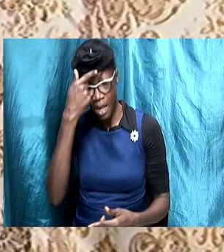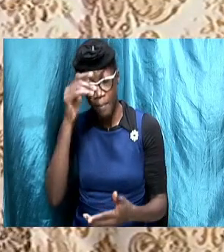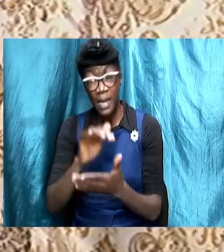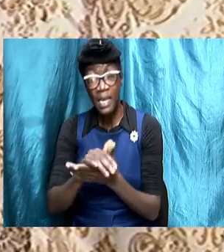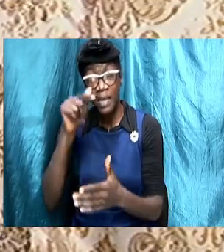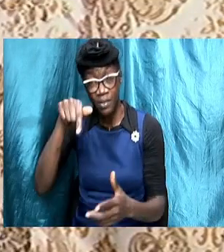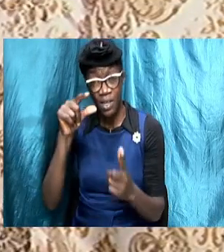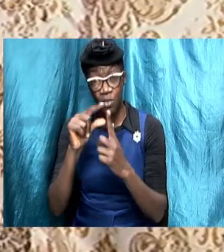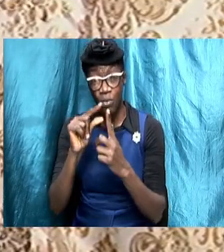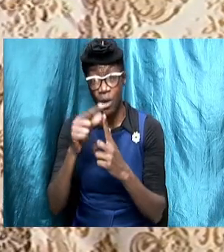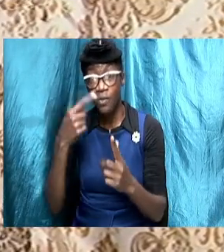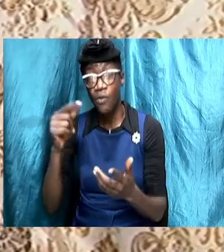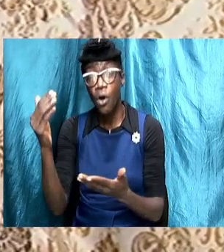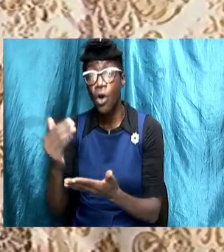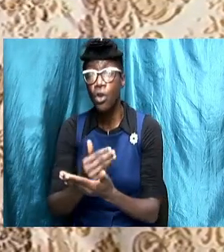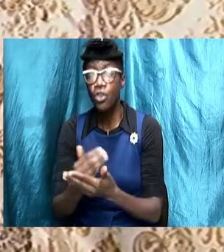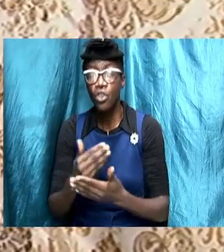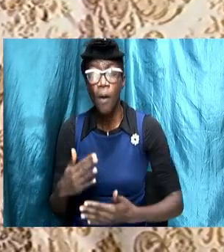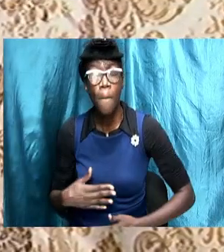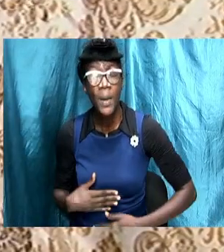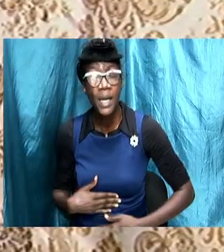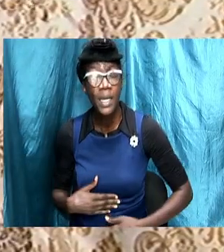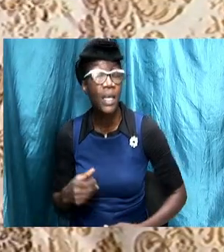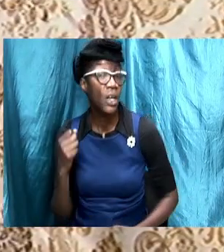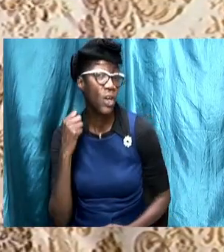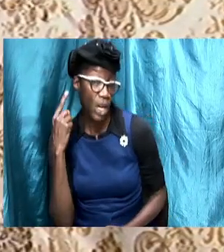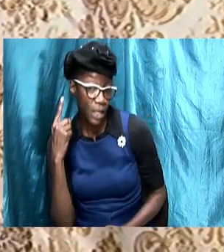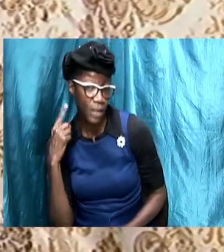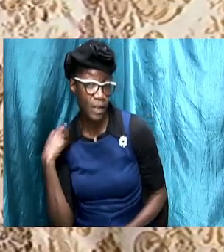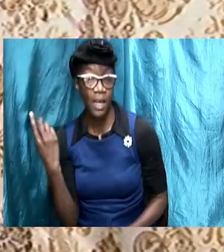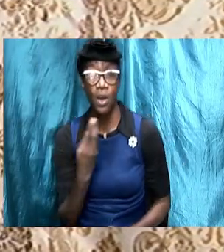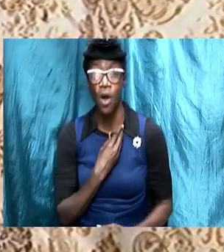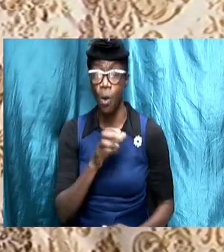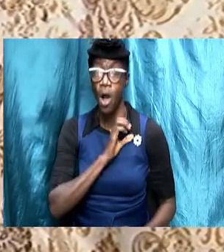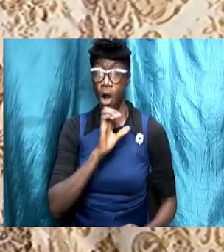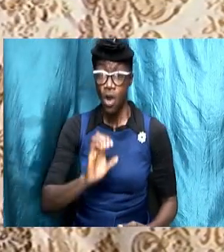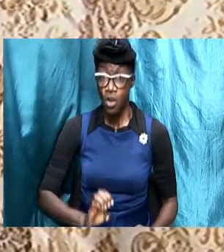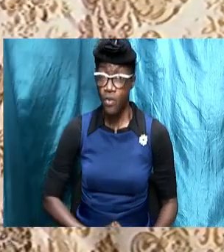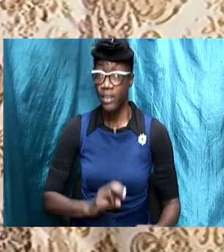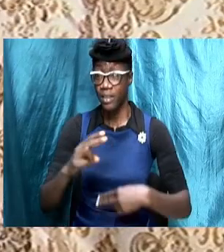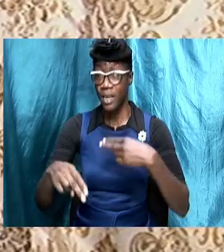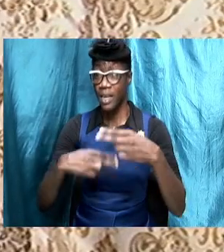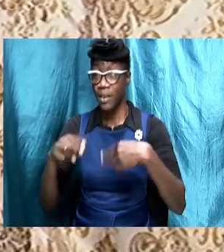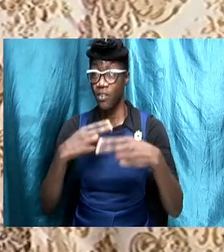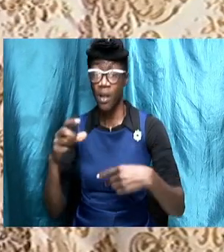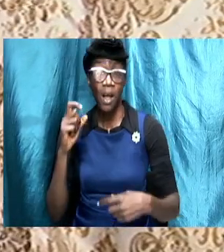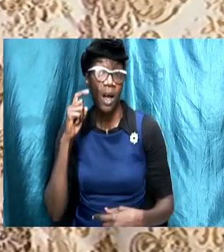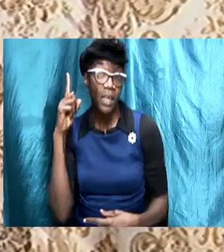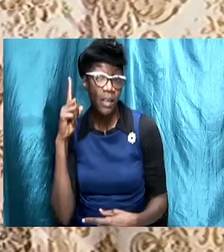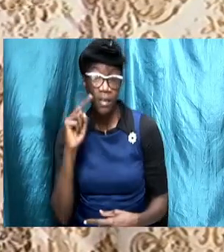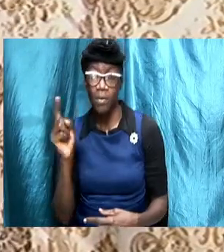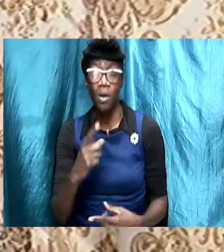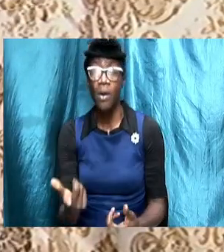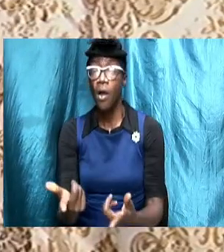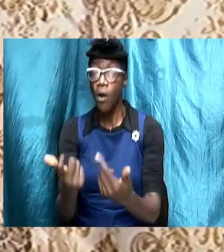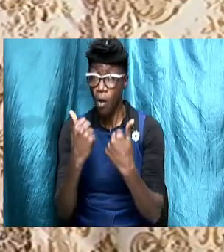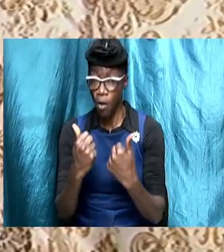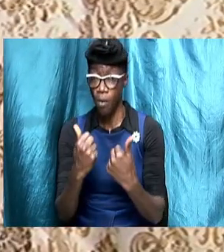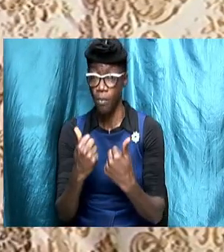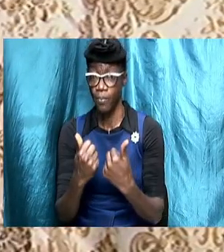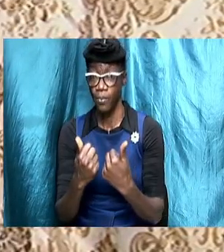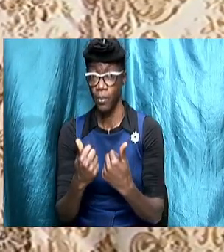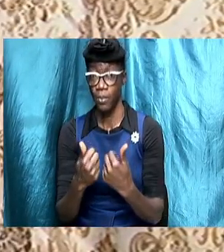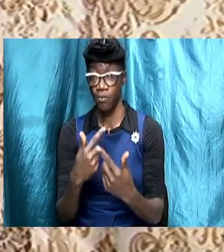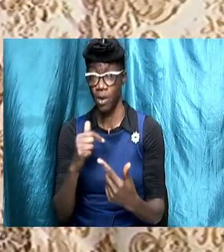somebody, that somebody may understand our Christian heritage, understand where we come from, understand who we belong to.